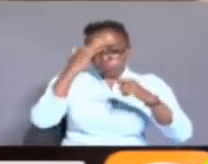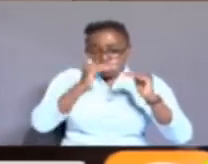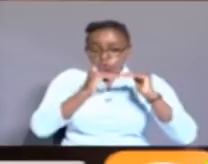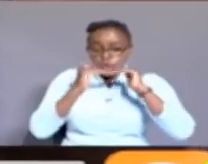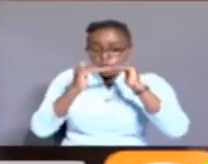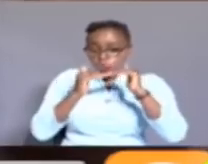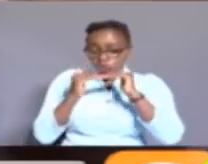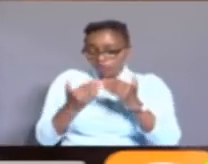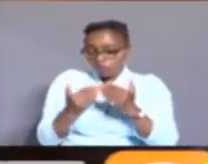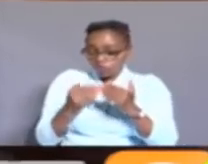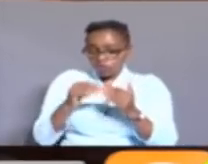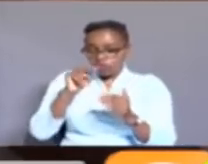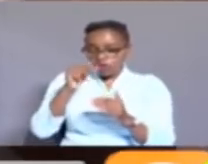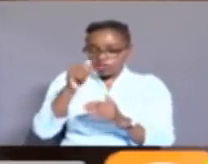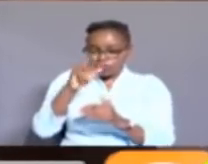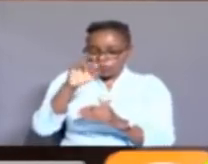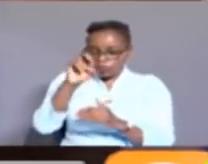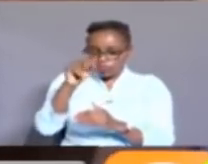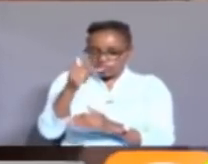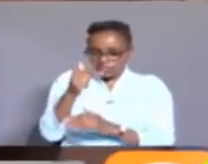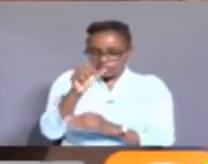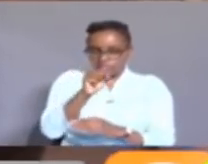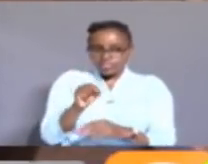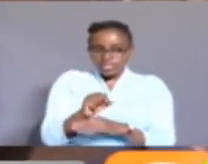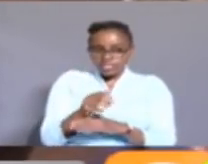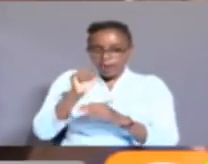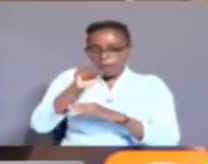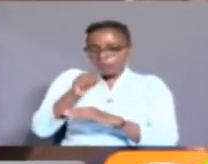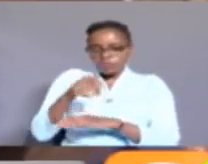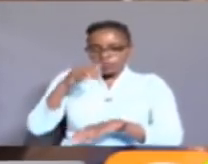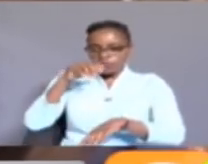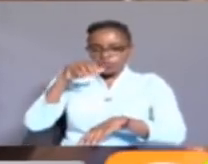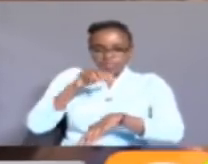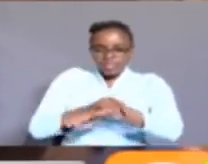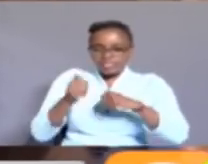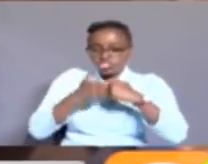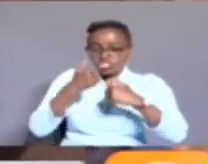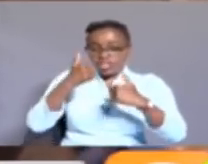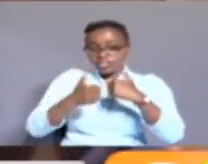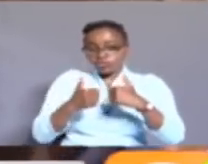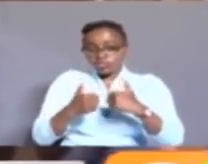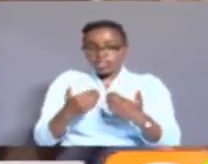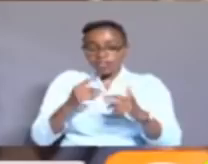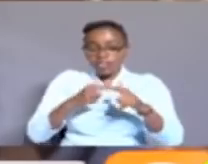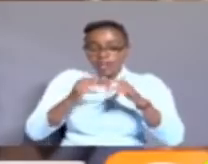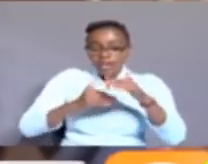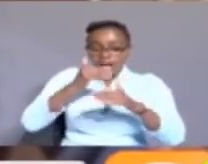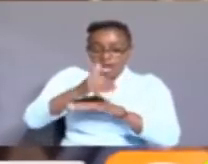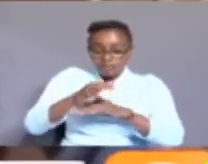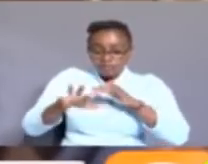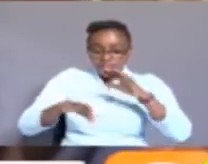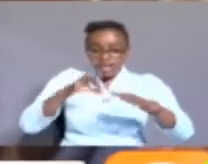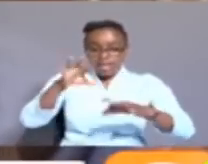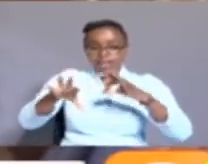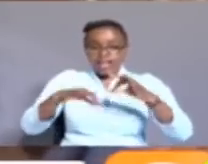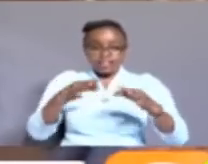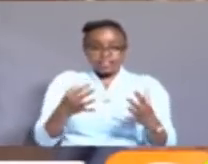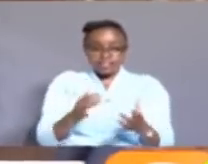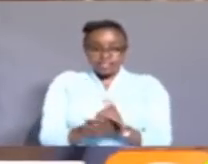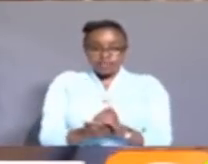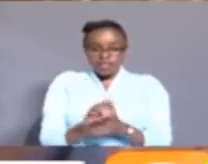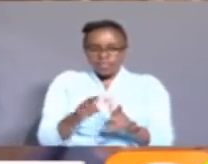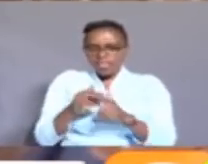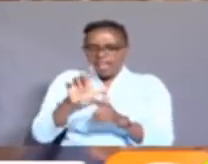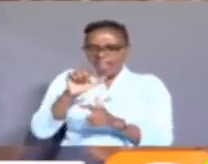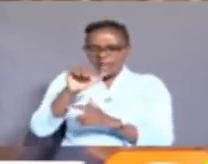nutrients in their farm and probably the challenges they are likely to encounter. And after analysis, the lab is